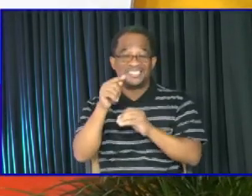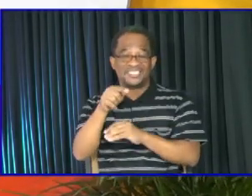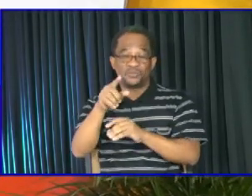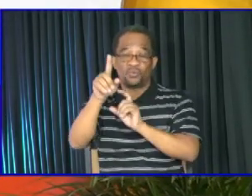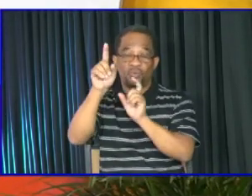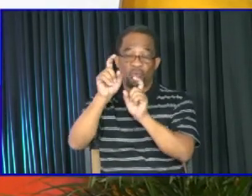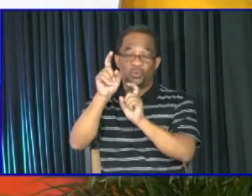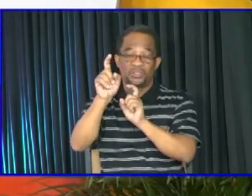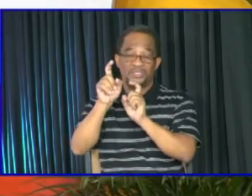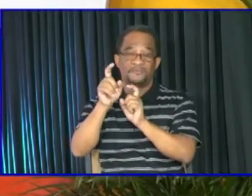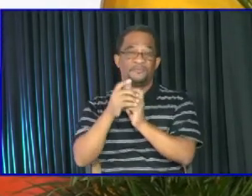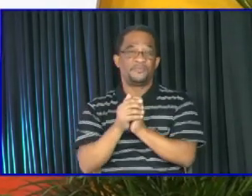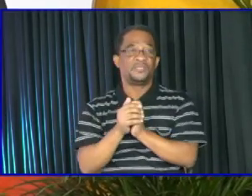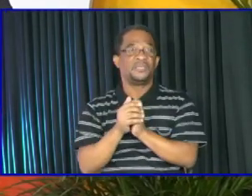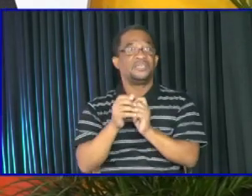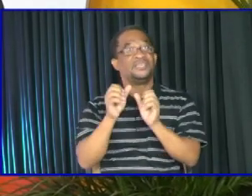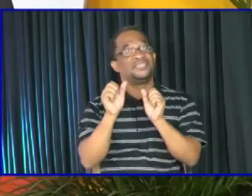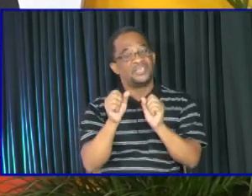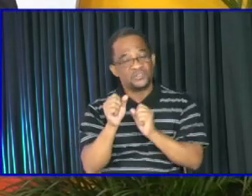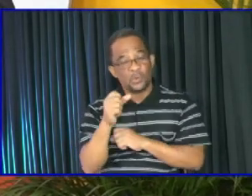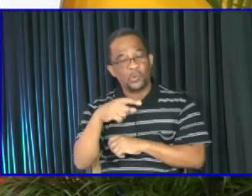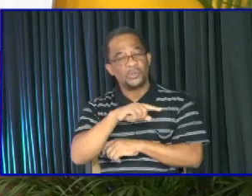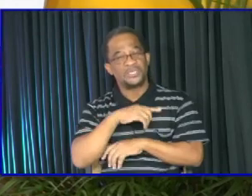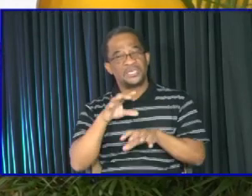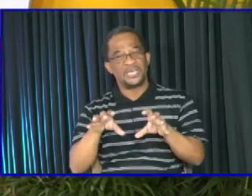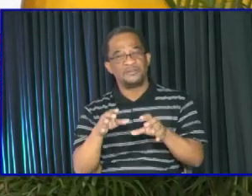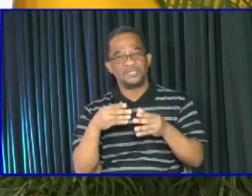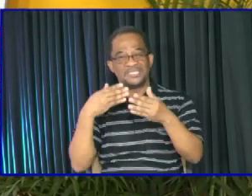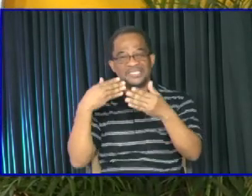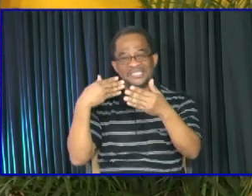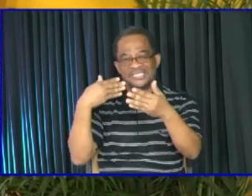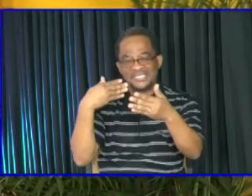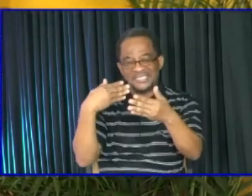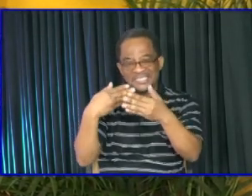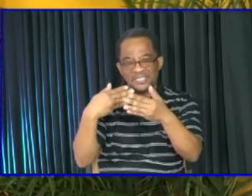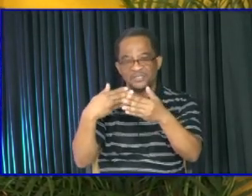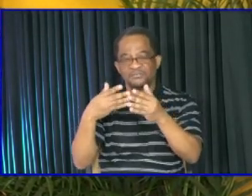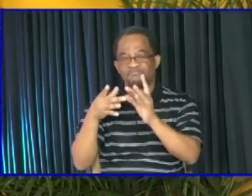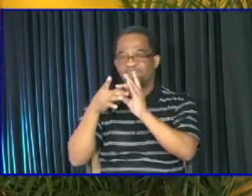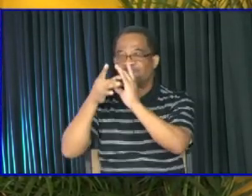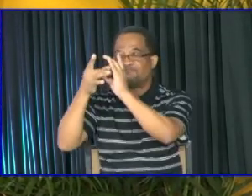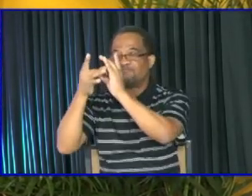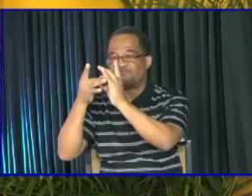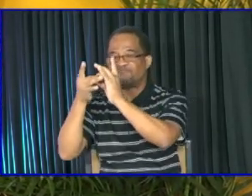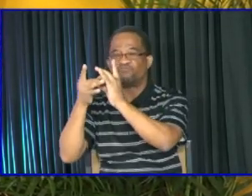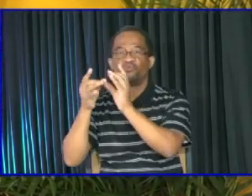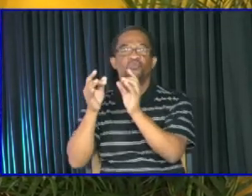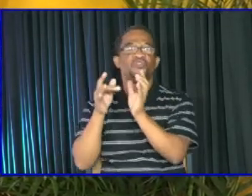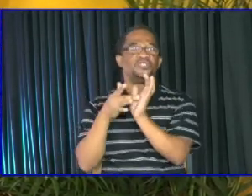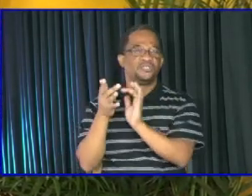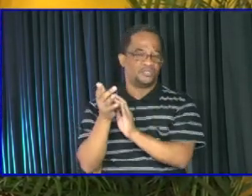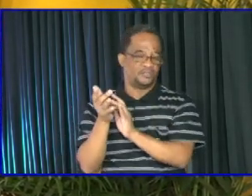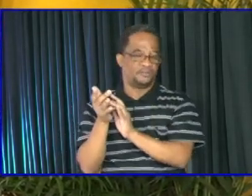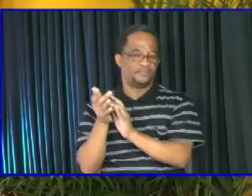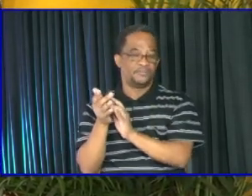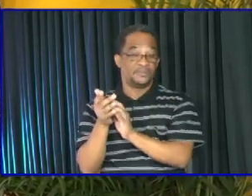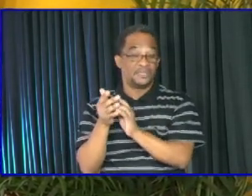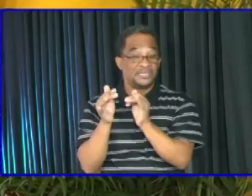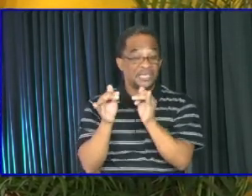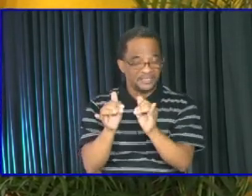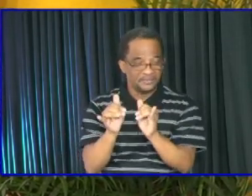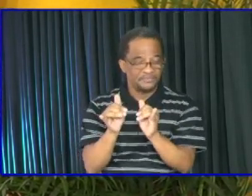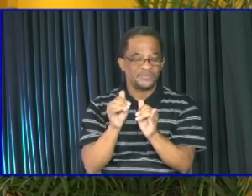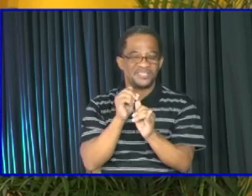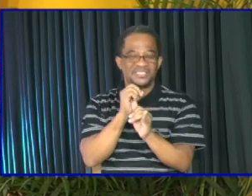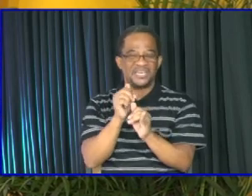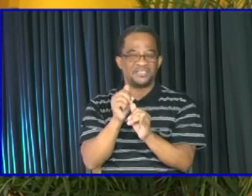that yes, we can be very closely connected to Jesus, but still yet